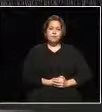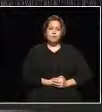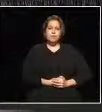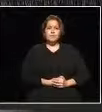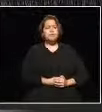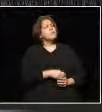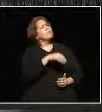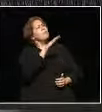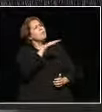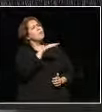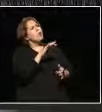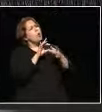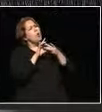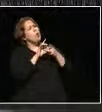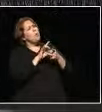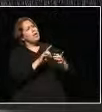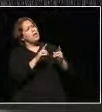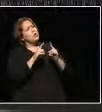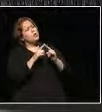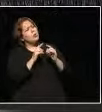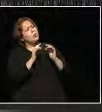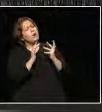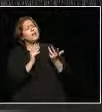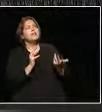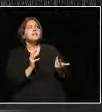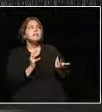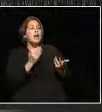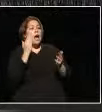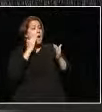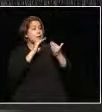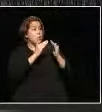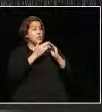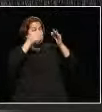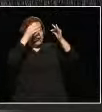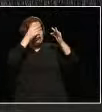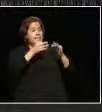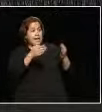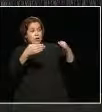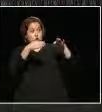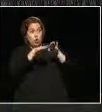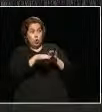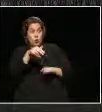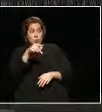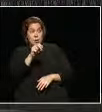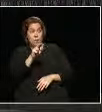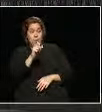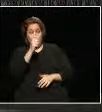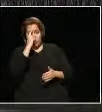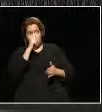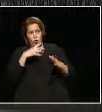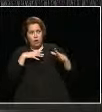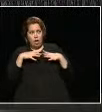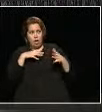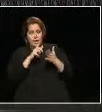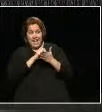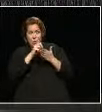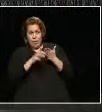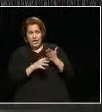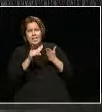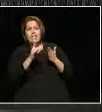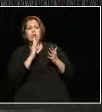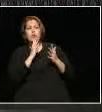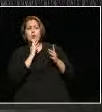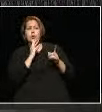In terms of how the city, I know that the city has decided to close the parks for the weekend, the holiday weekend. Can you talk to us